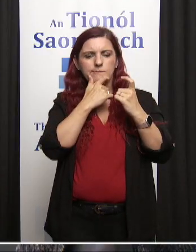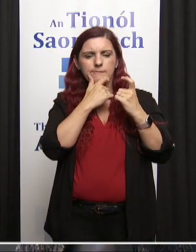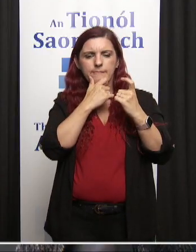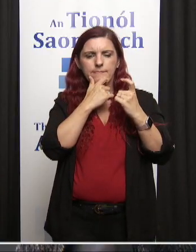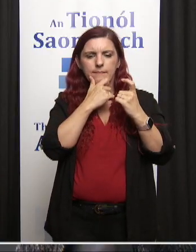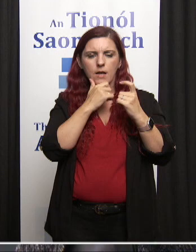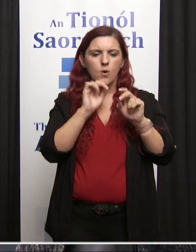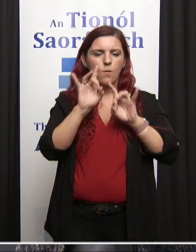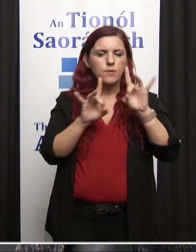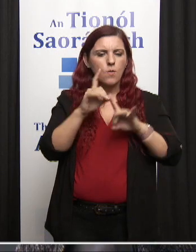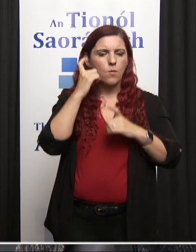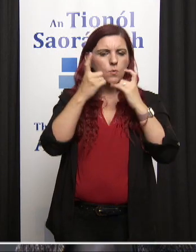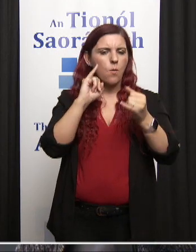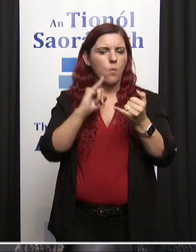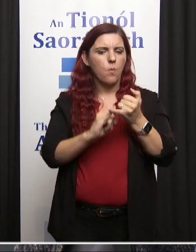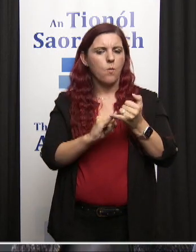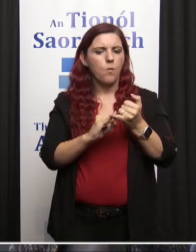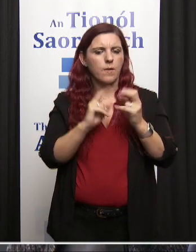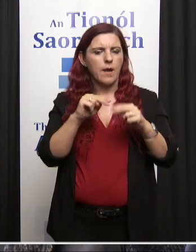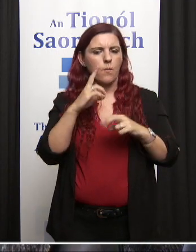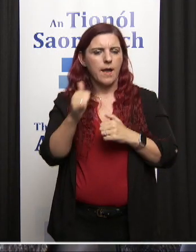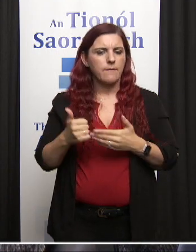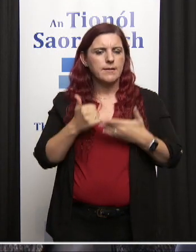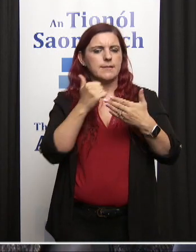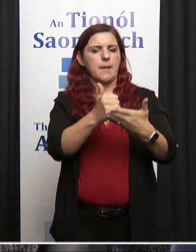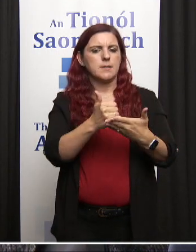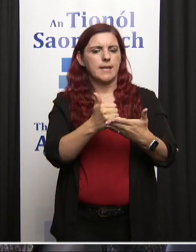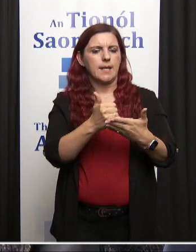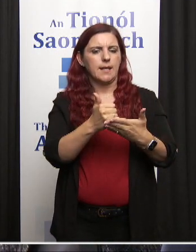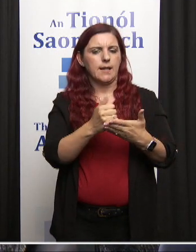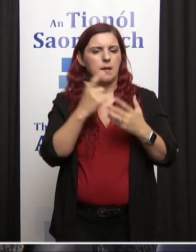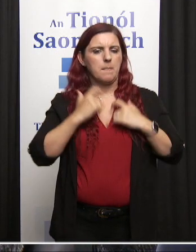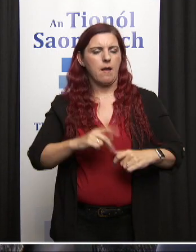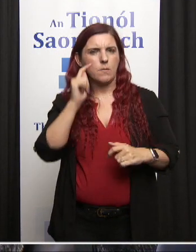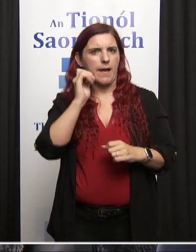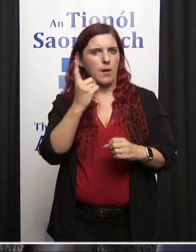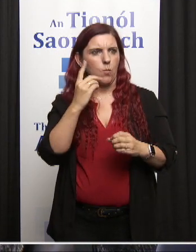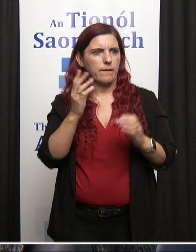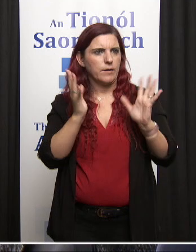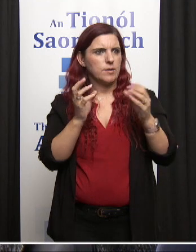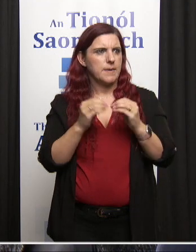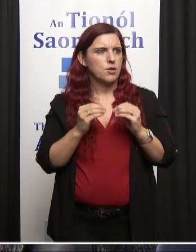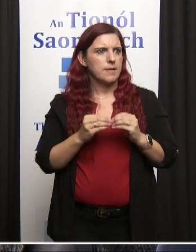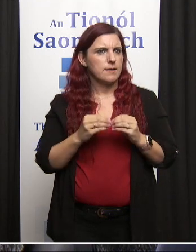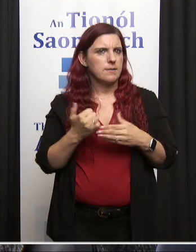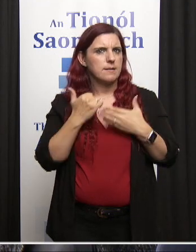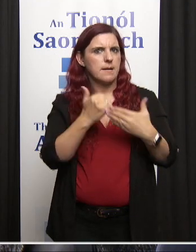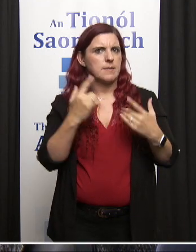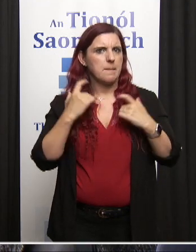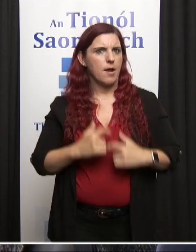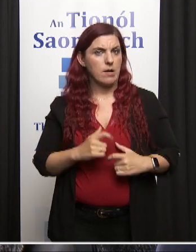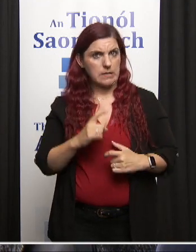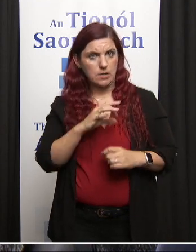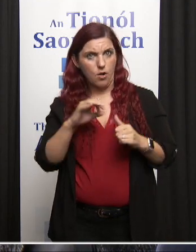the one that should we have a deputy mayor. I don't think anybody ever mentioned a deputy mayor. Like, is that just adding another question in there